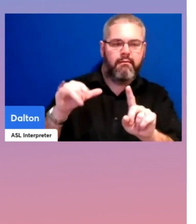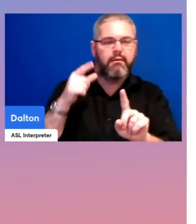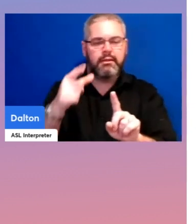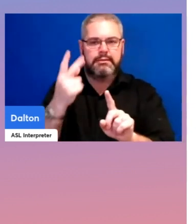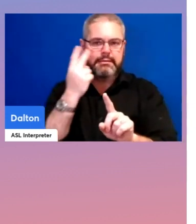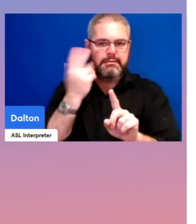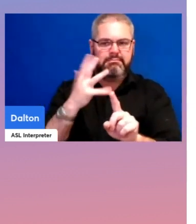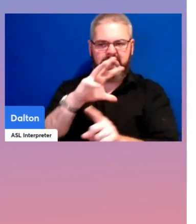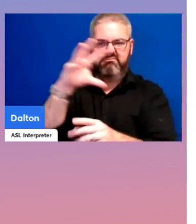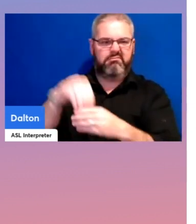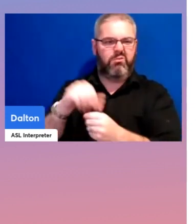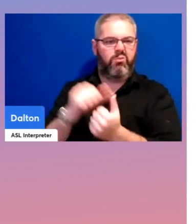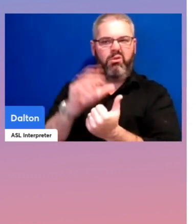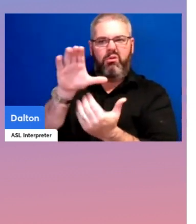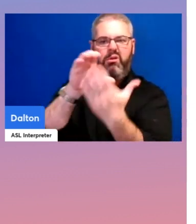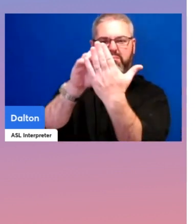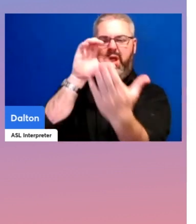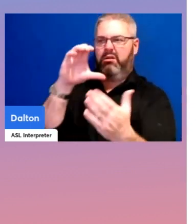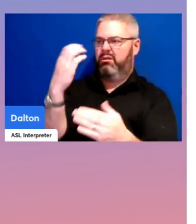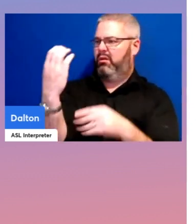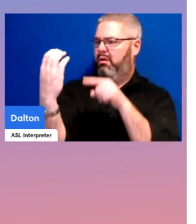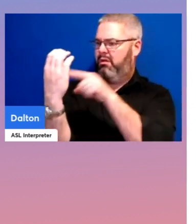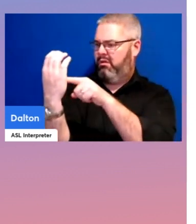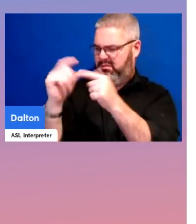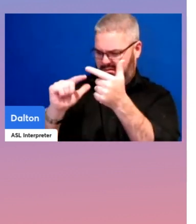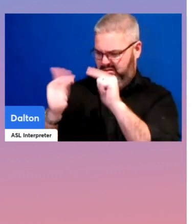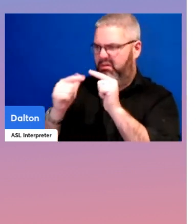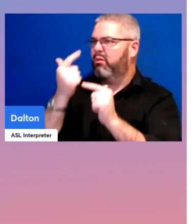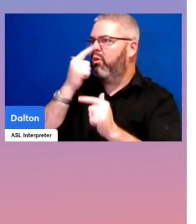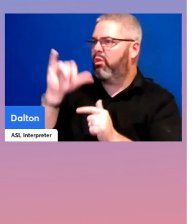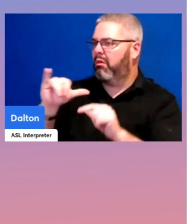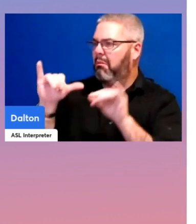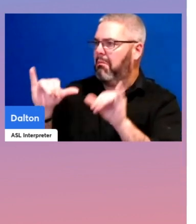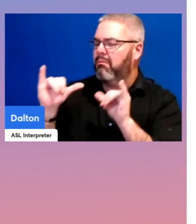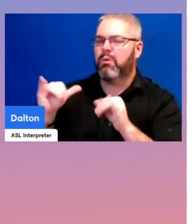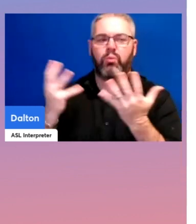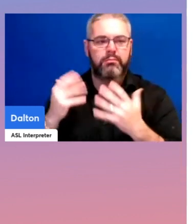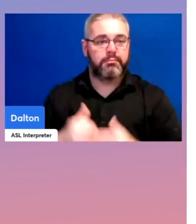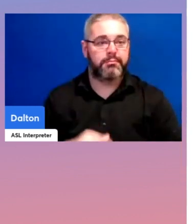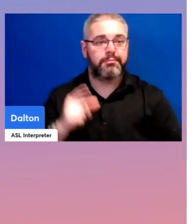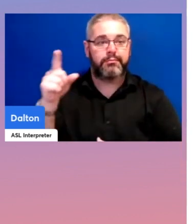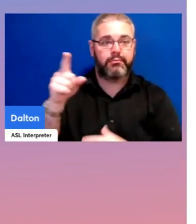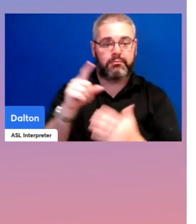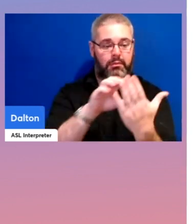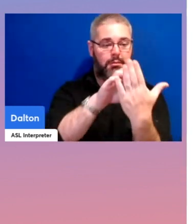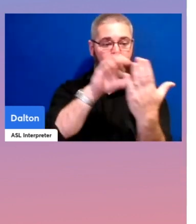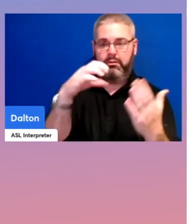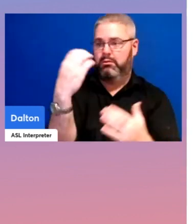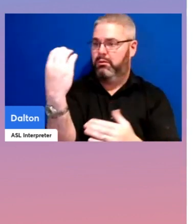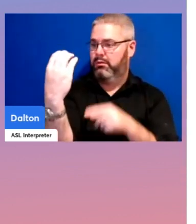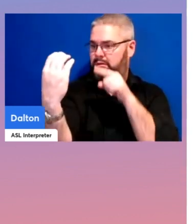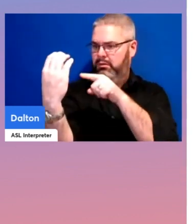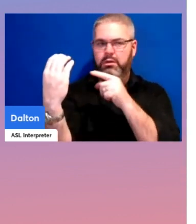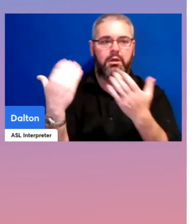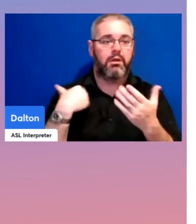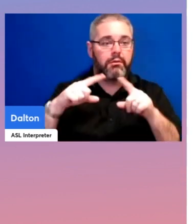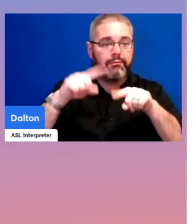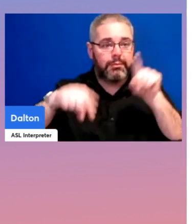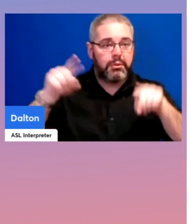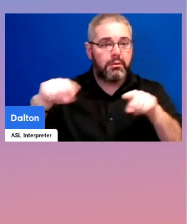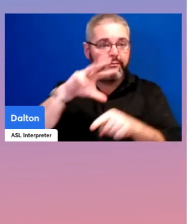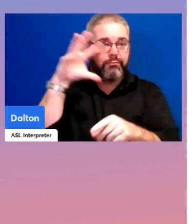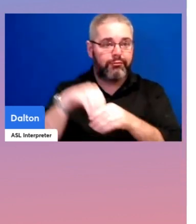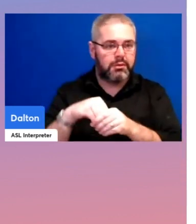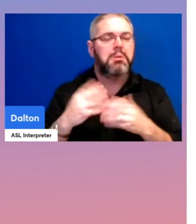module interface. So of course your module will or should have or might have variables.